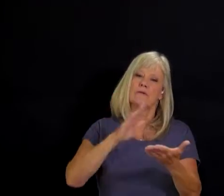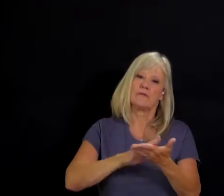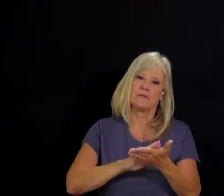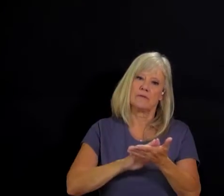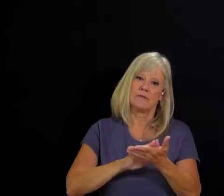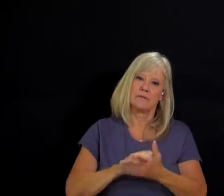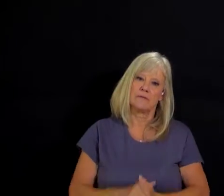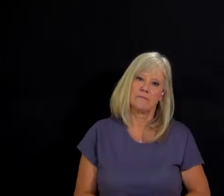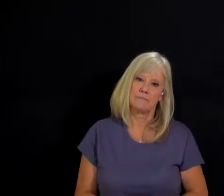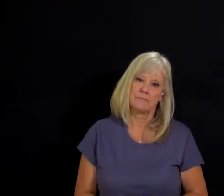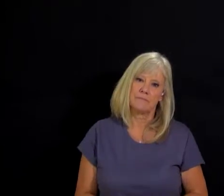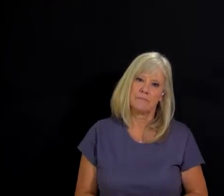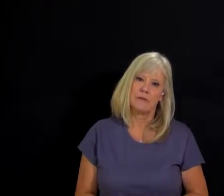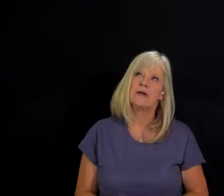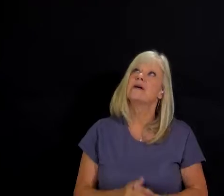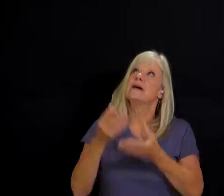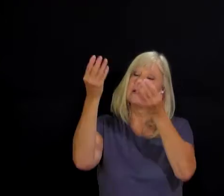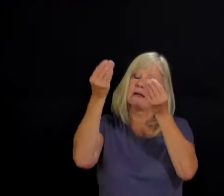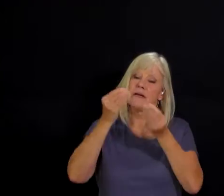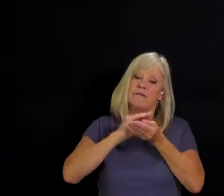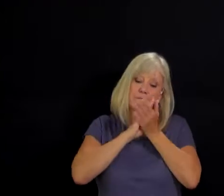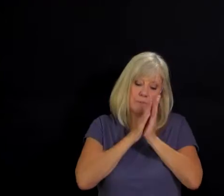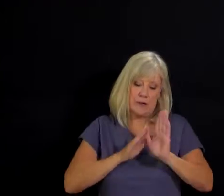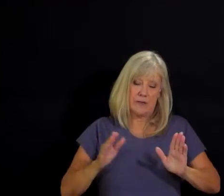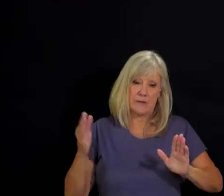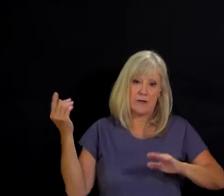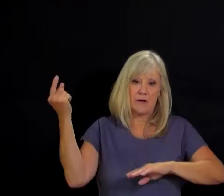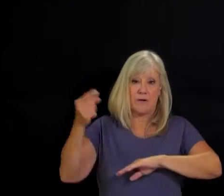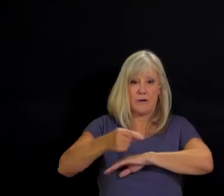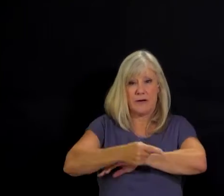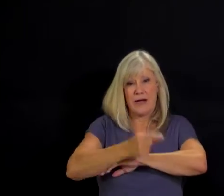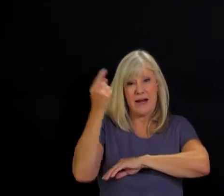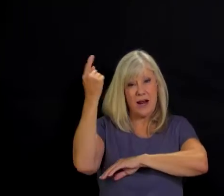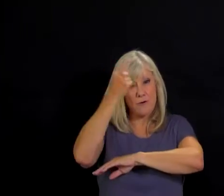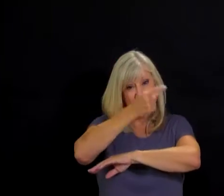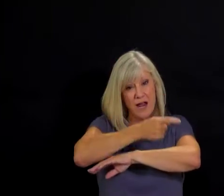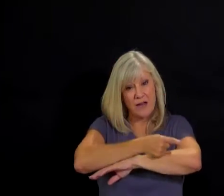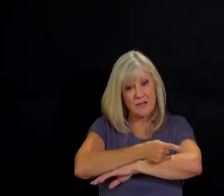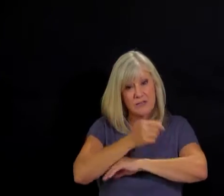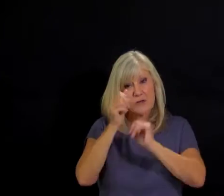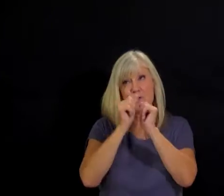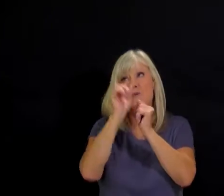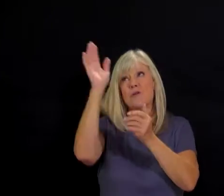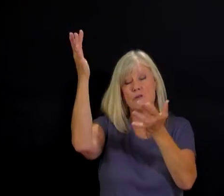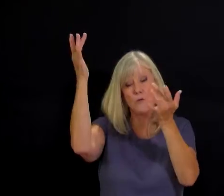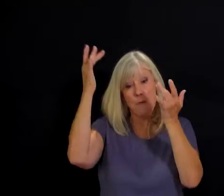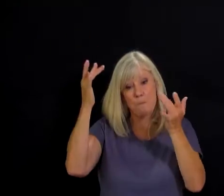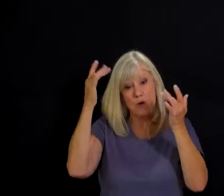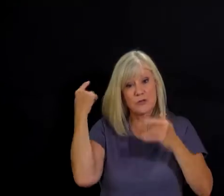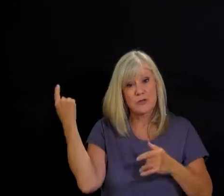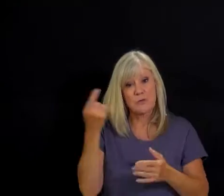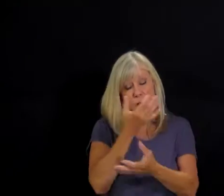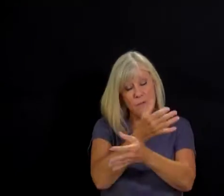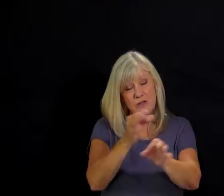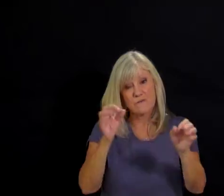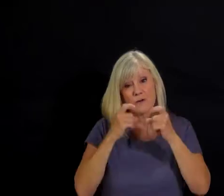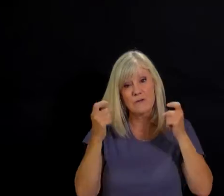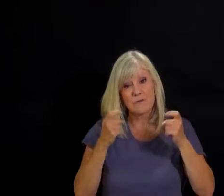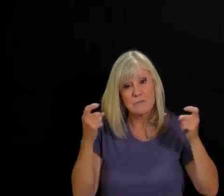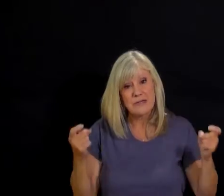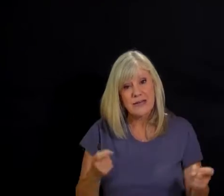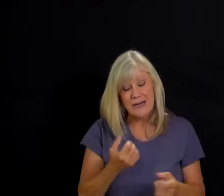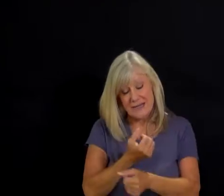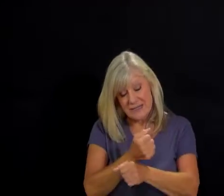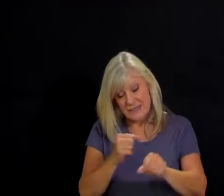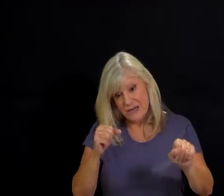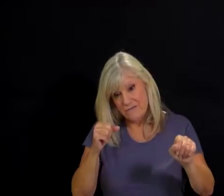evil. Graciously grant peace in our days, that by the help of your mercy we may be always free from sin